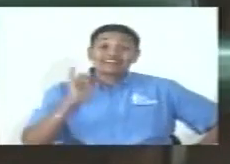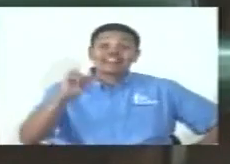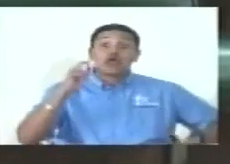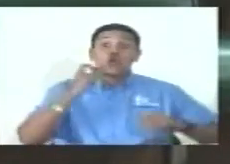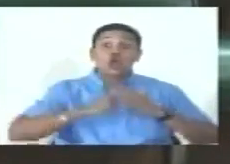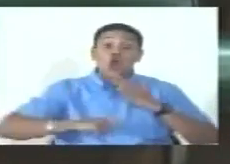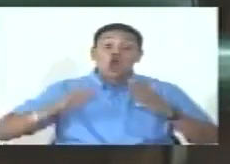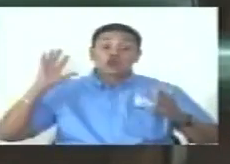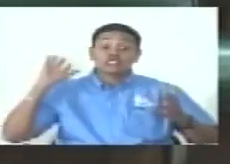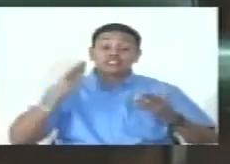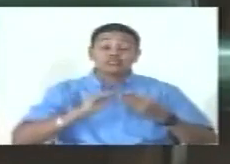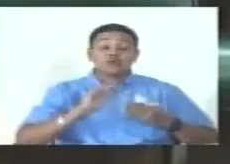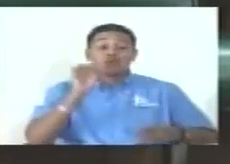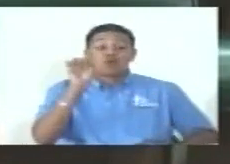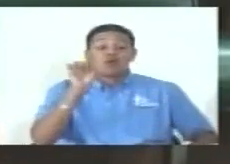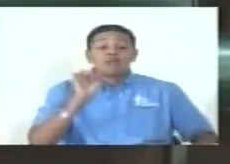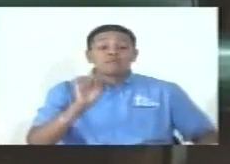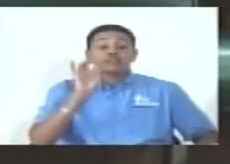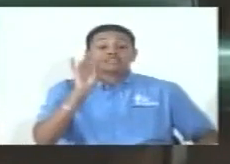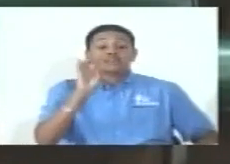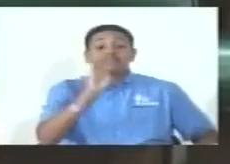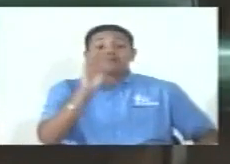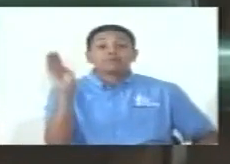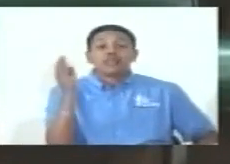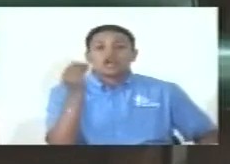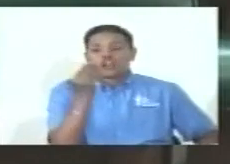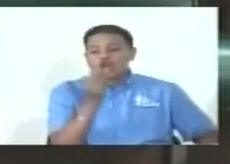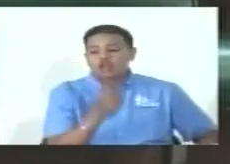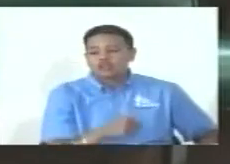right, is $1.7 billion.